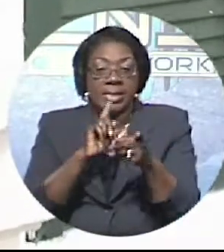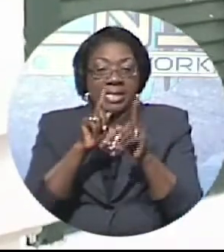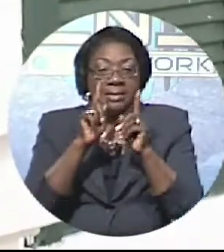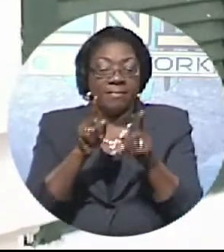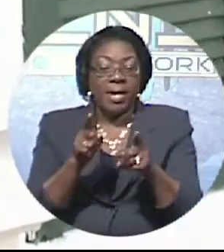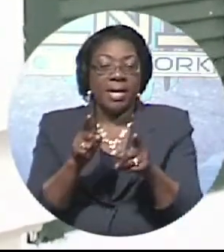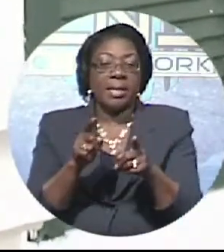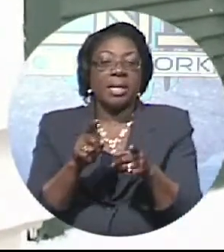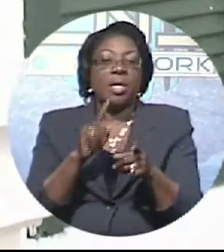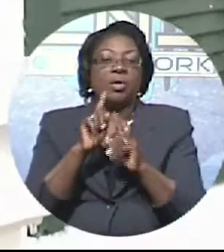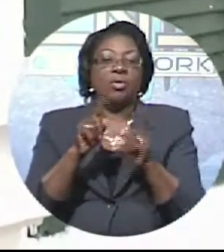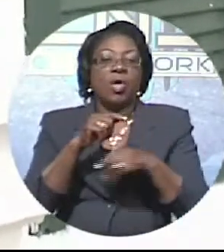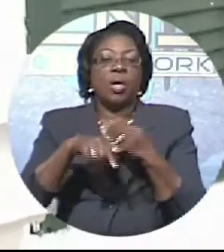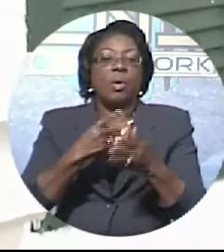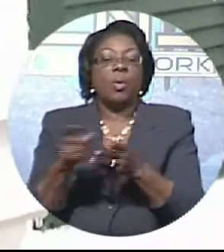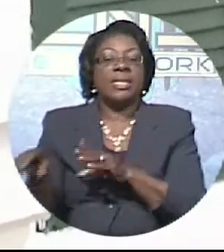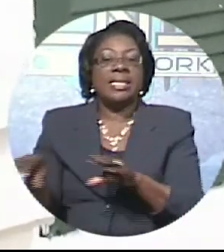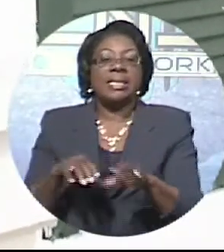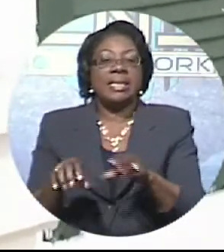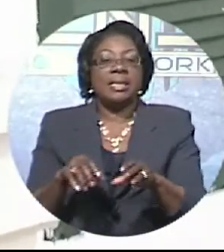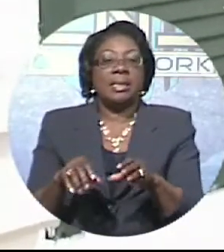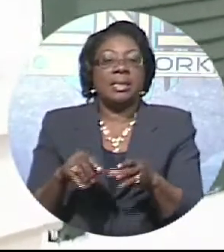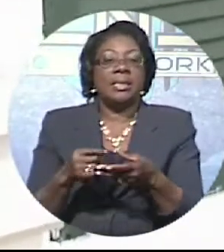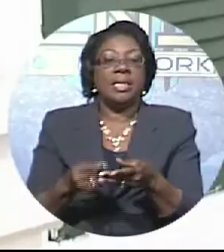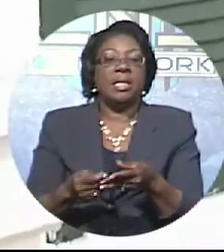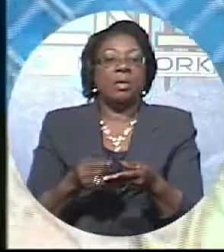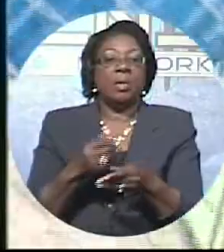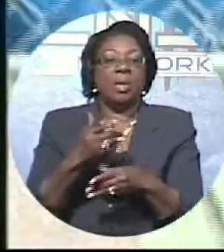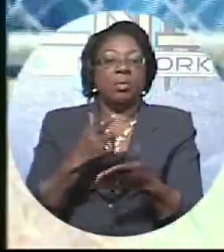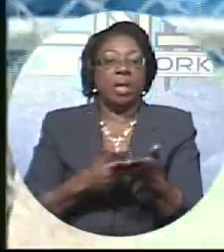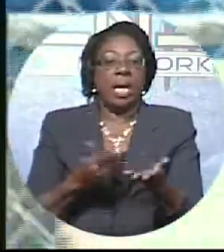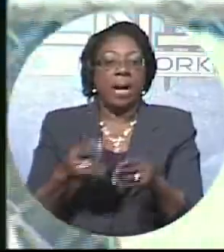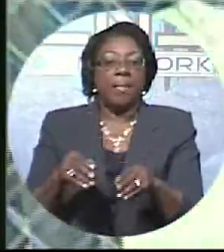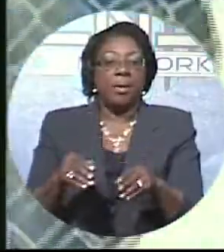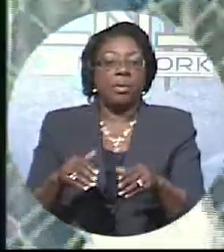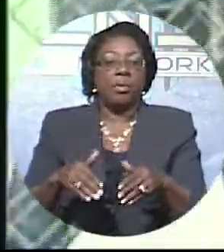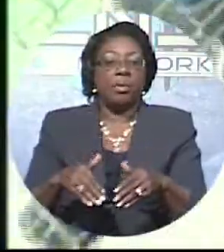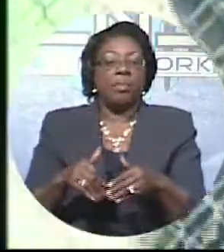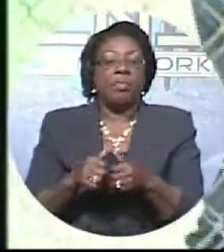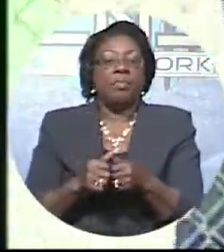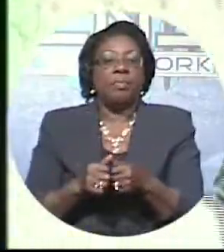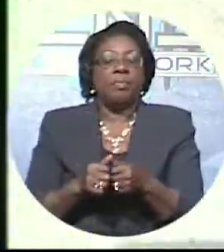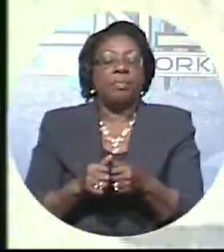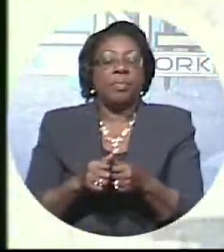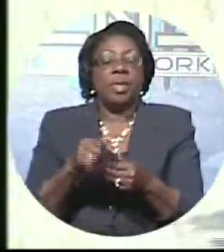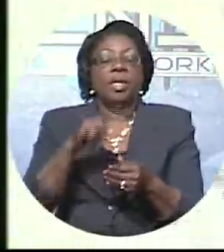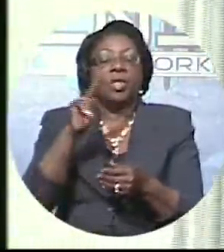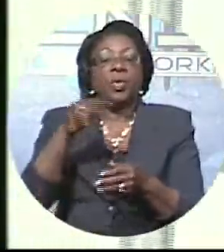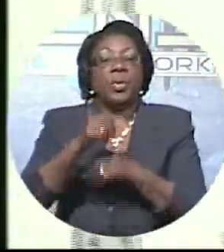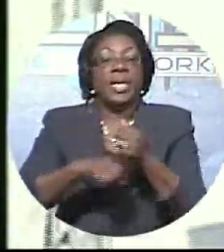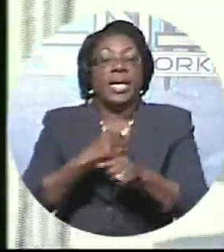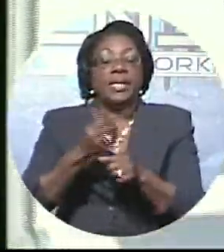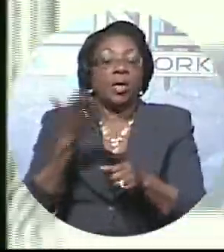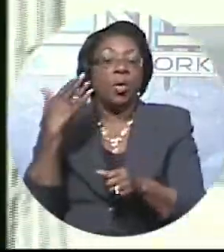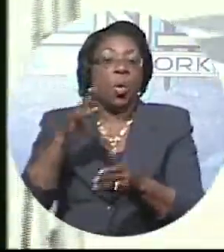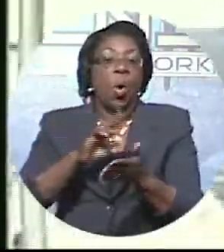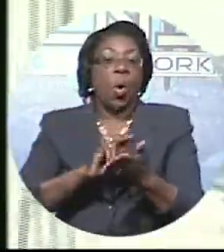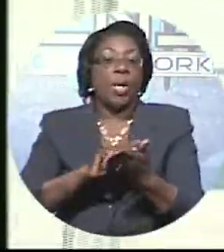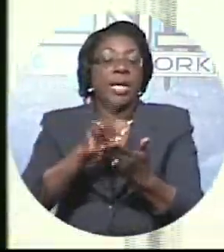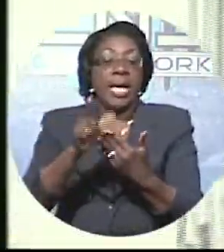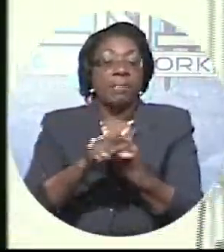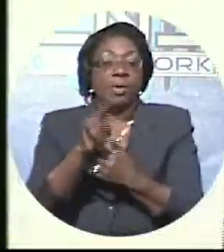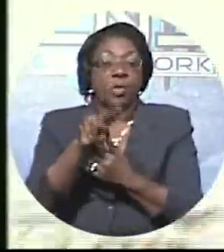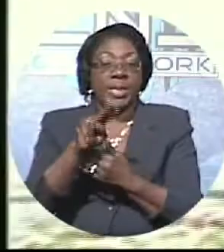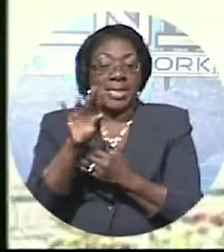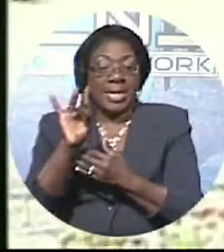who talked about their role in dealing with the victim's postmortem kit. DRL Nottage told the court that 2 years ago on April 28th,